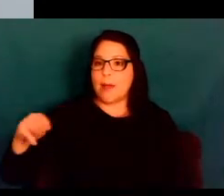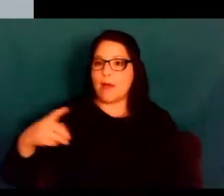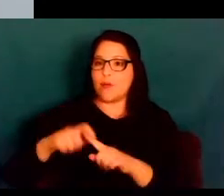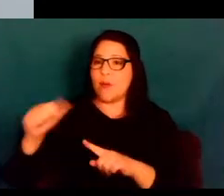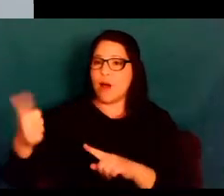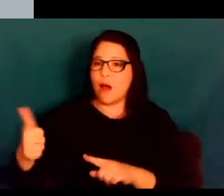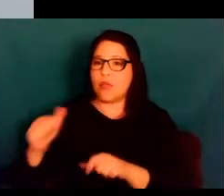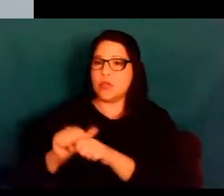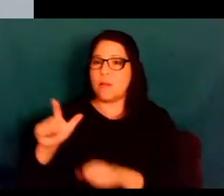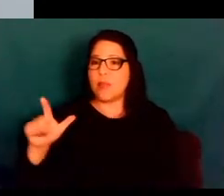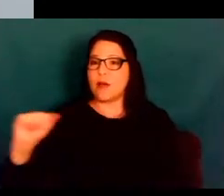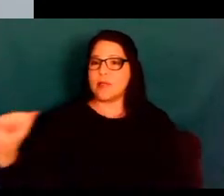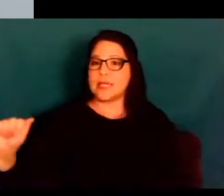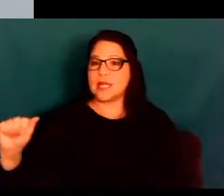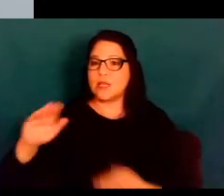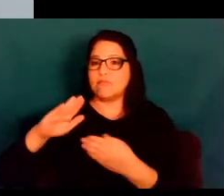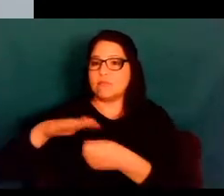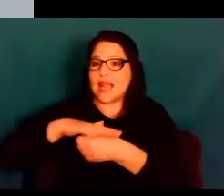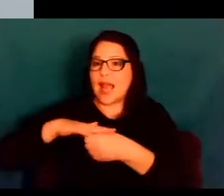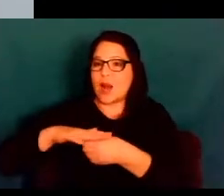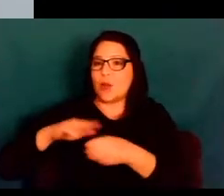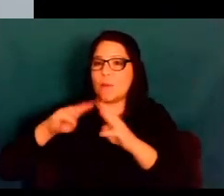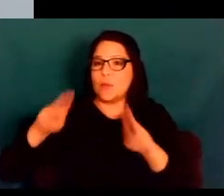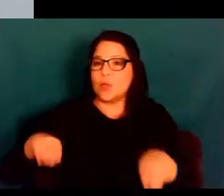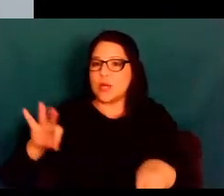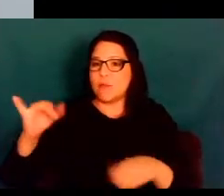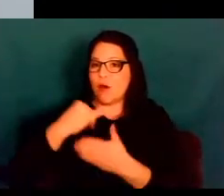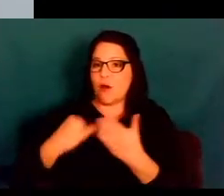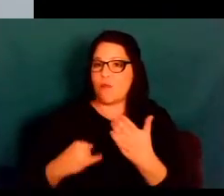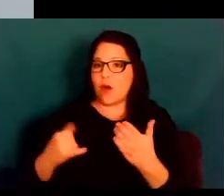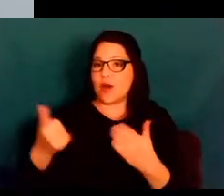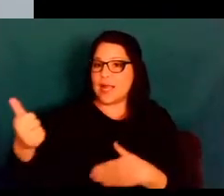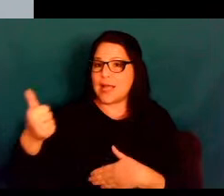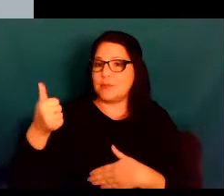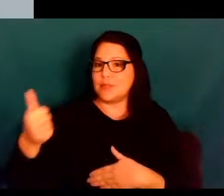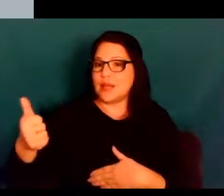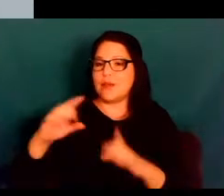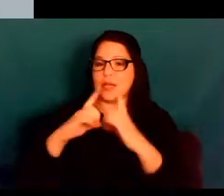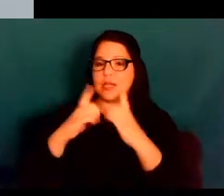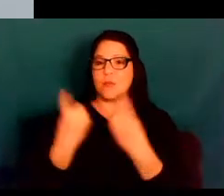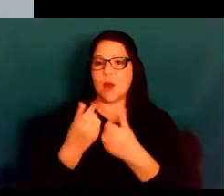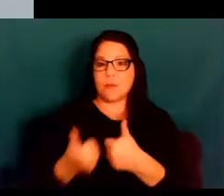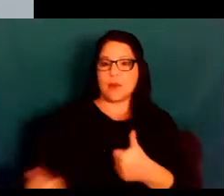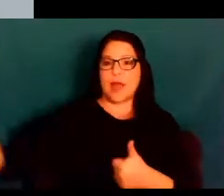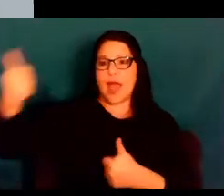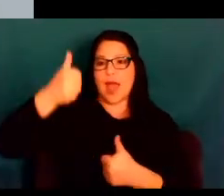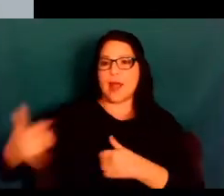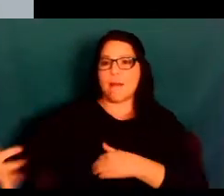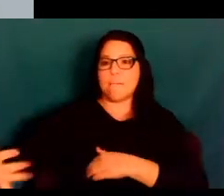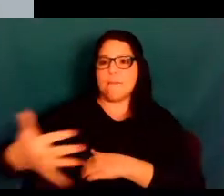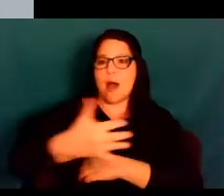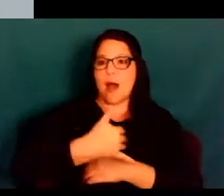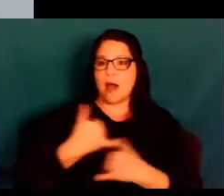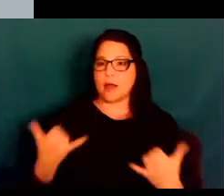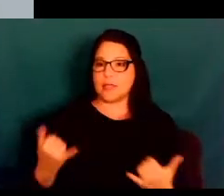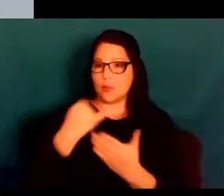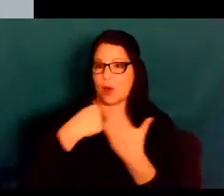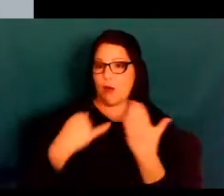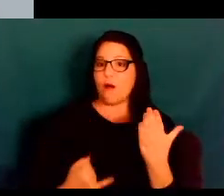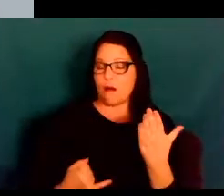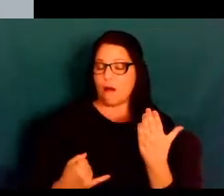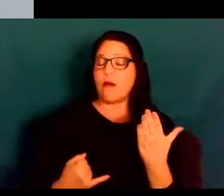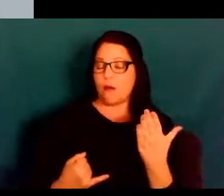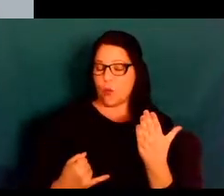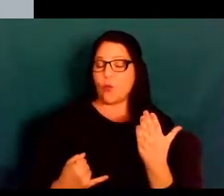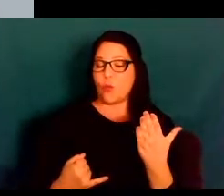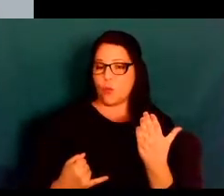at the Los Angeles County Museum of Art, where he held the position as department head and curator of contemporary art.